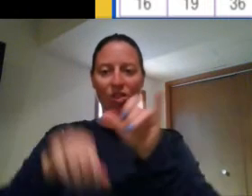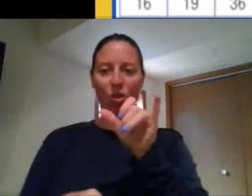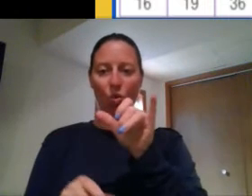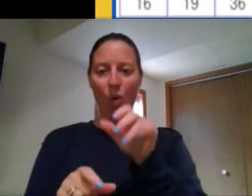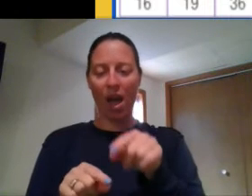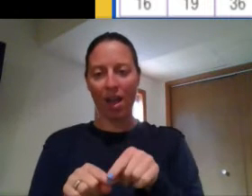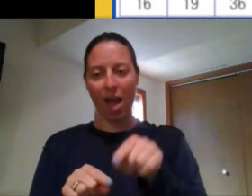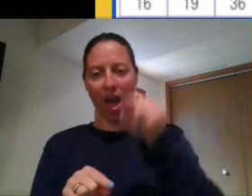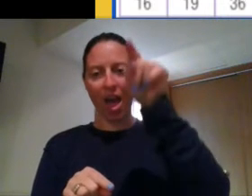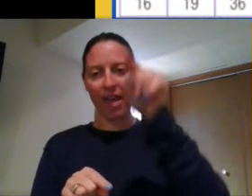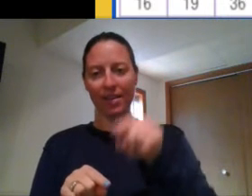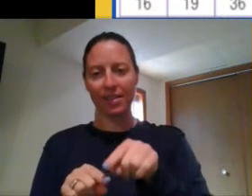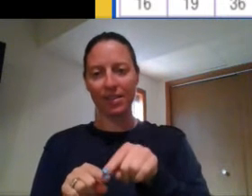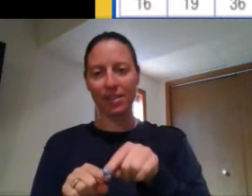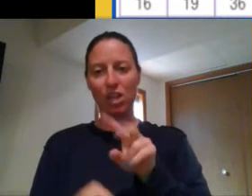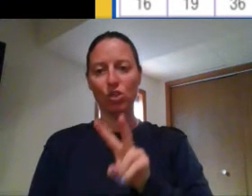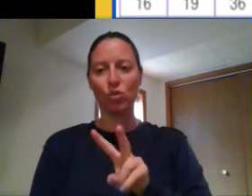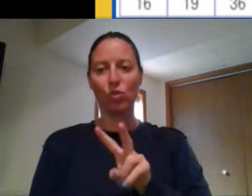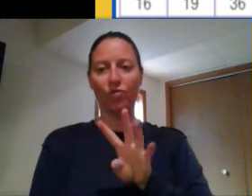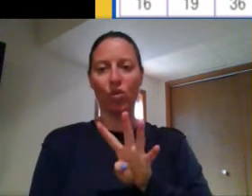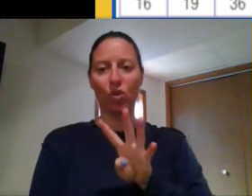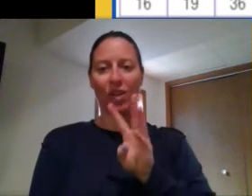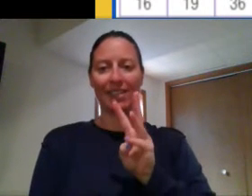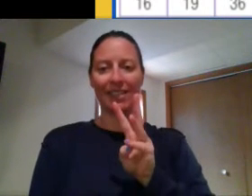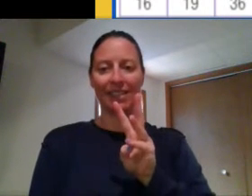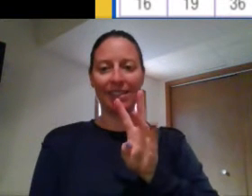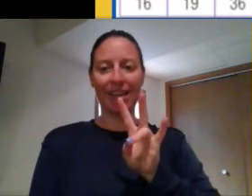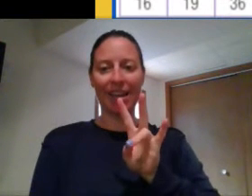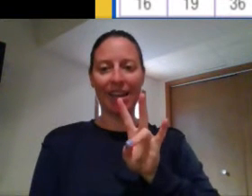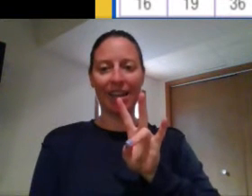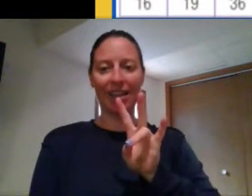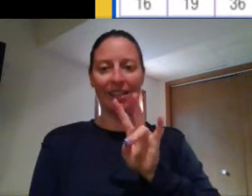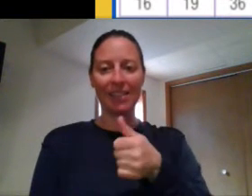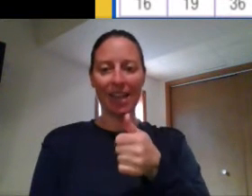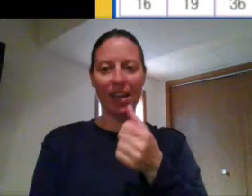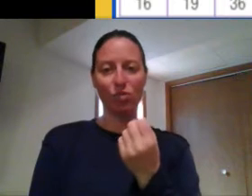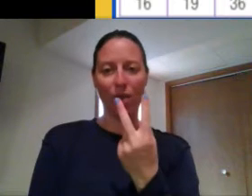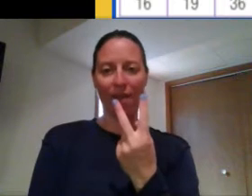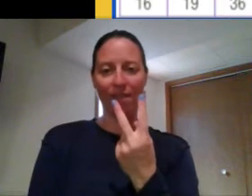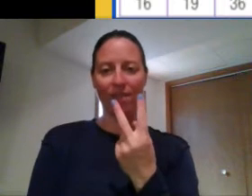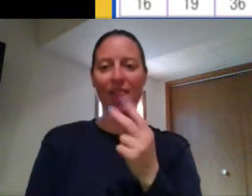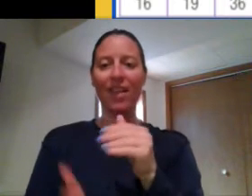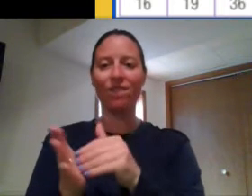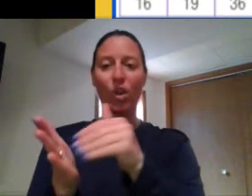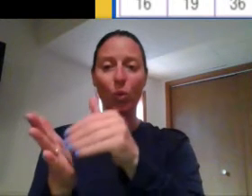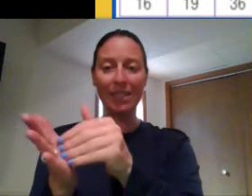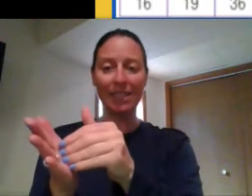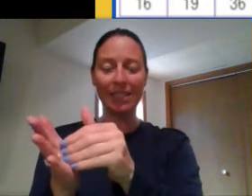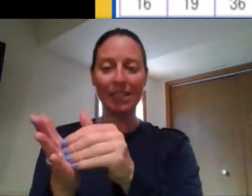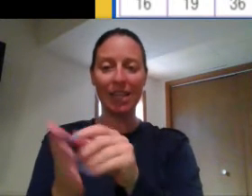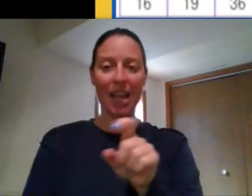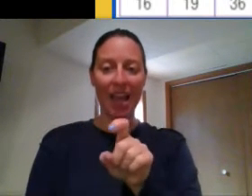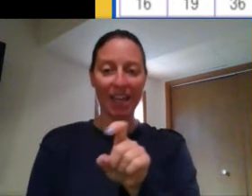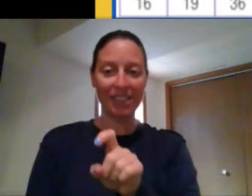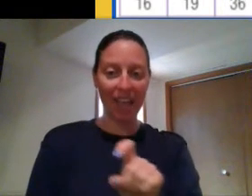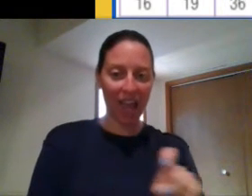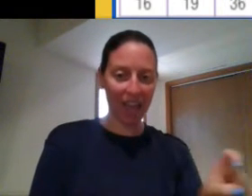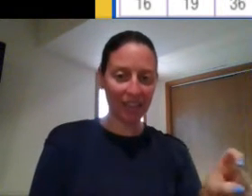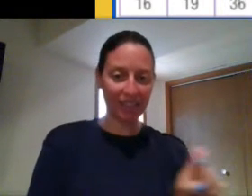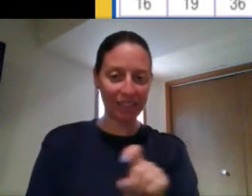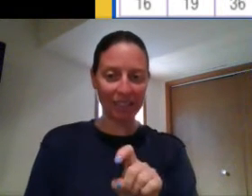4, 6, 8, 10, 12. And that will be your frequency. On the x-axis, you'll